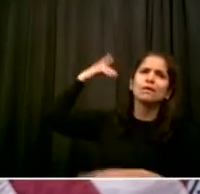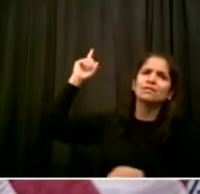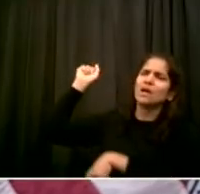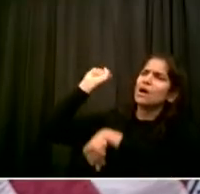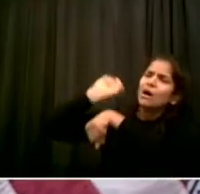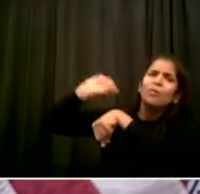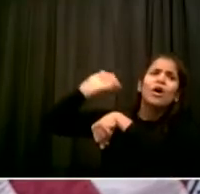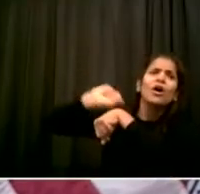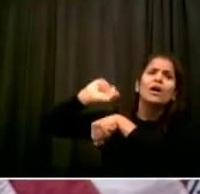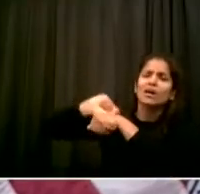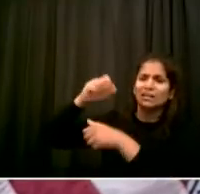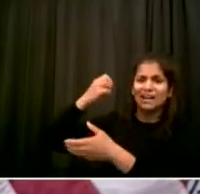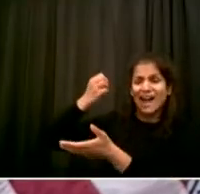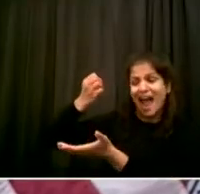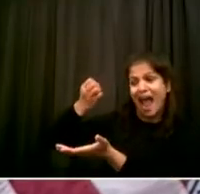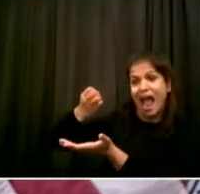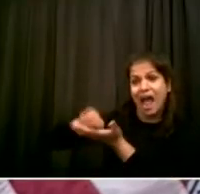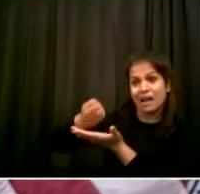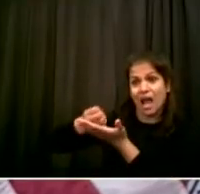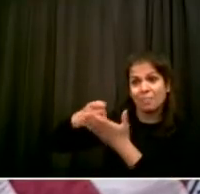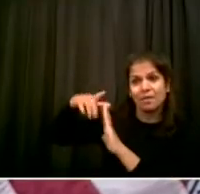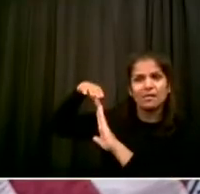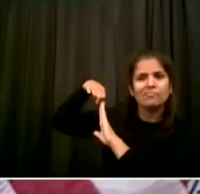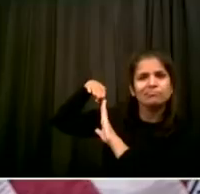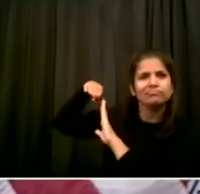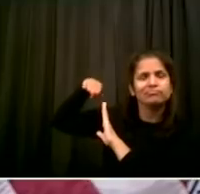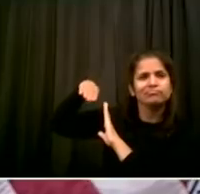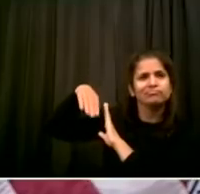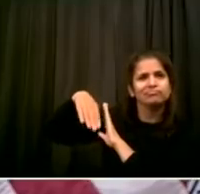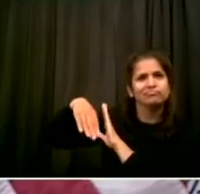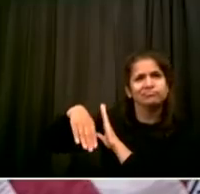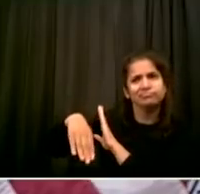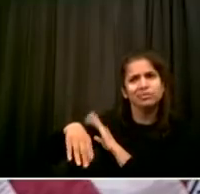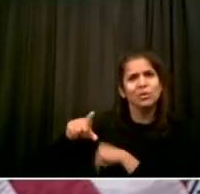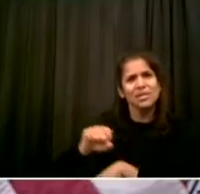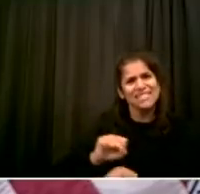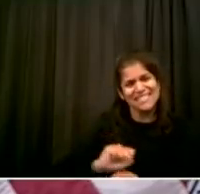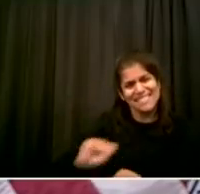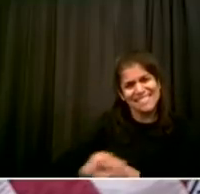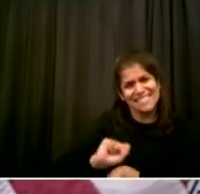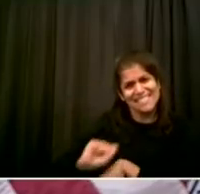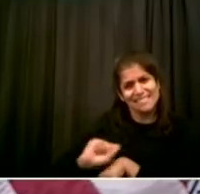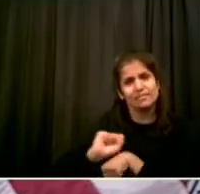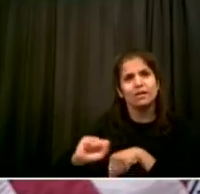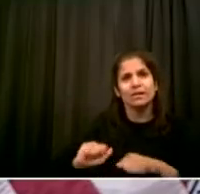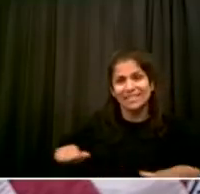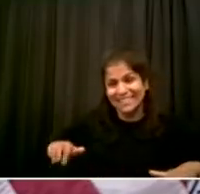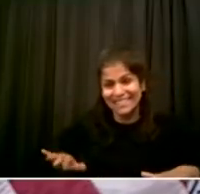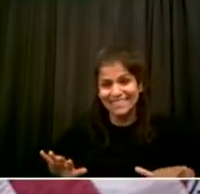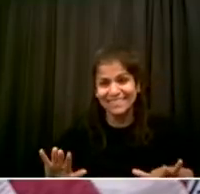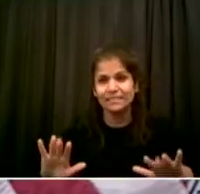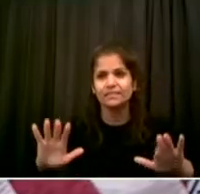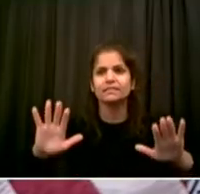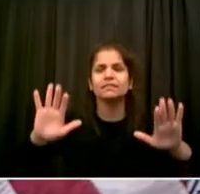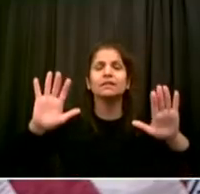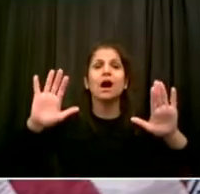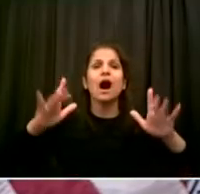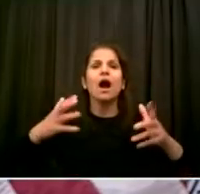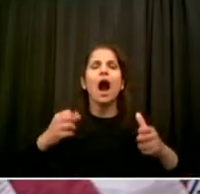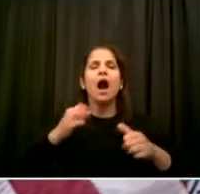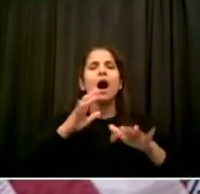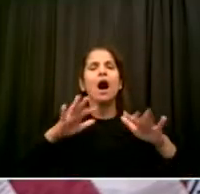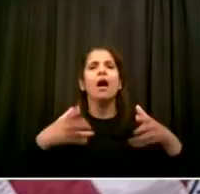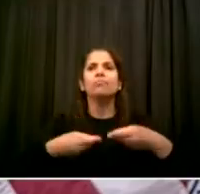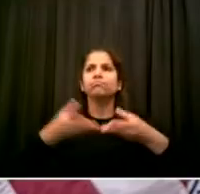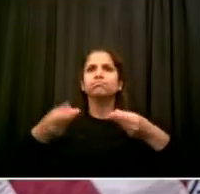that can and must move forward, that can and must provide basic services. Let's keep fighting for that federal stimulus. That's the right way to do it. But in